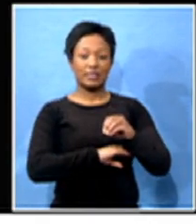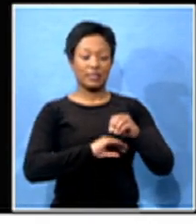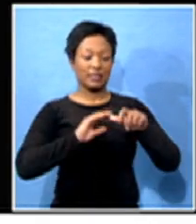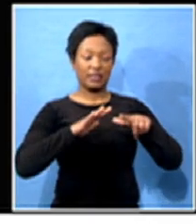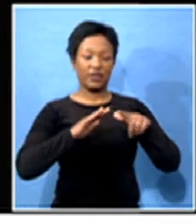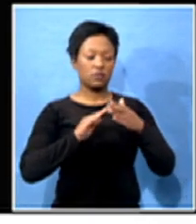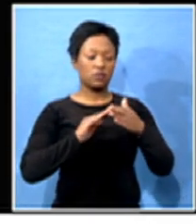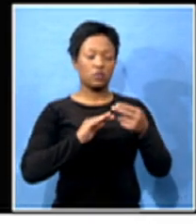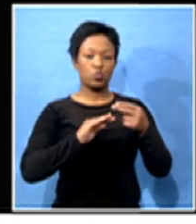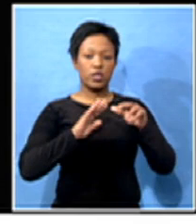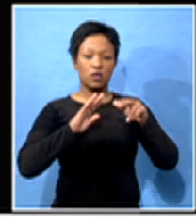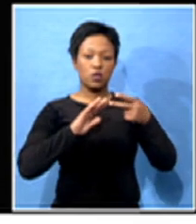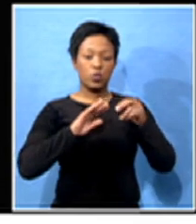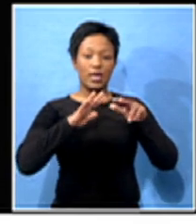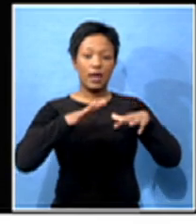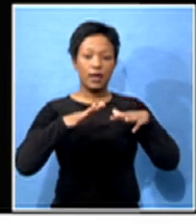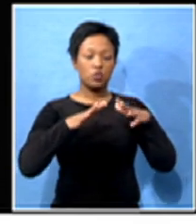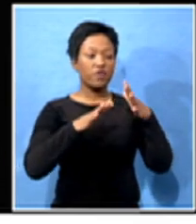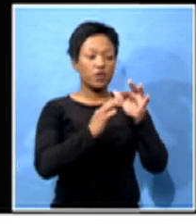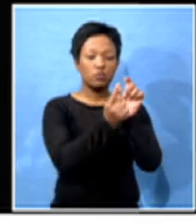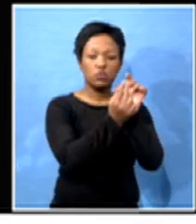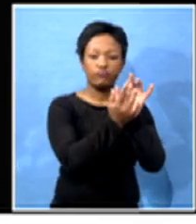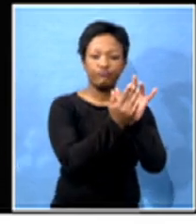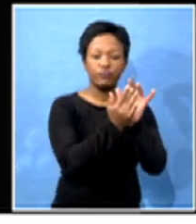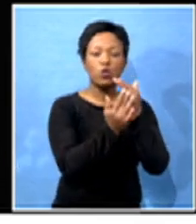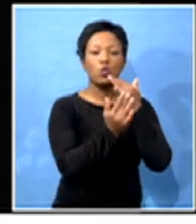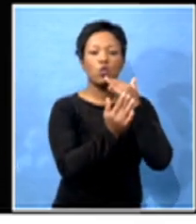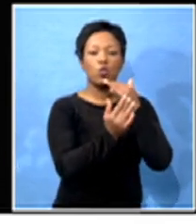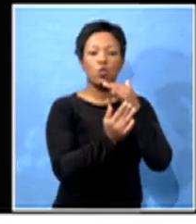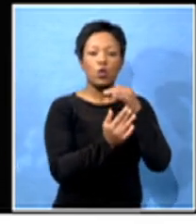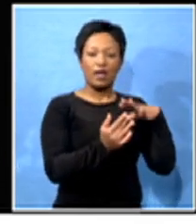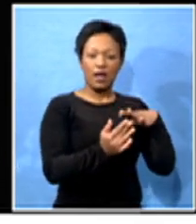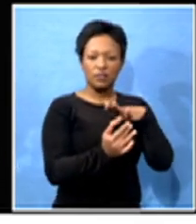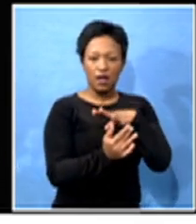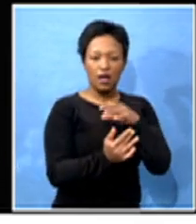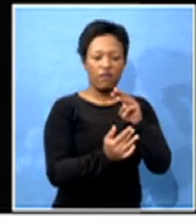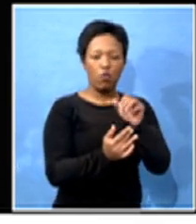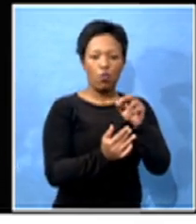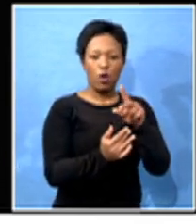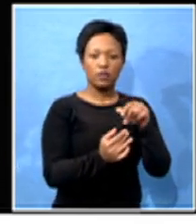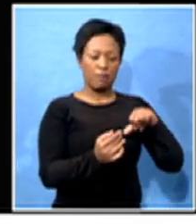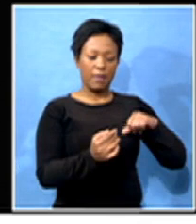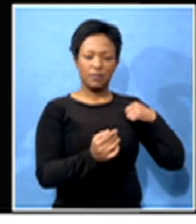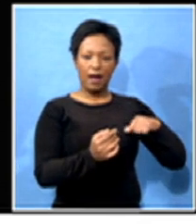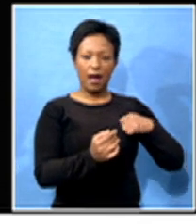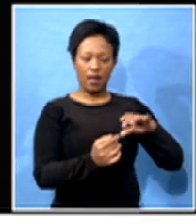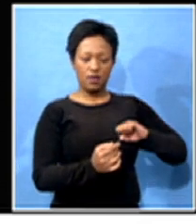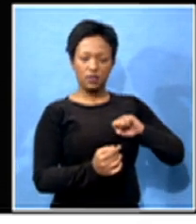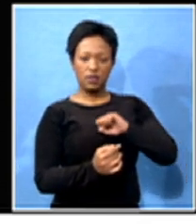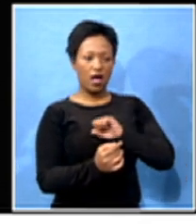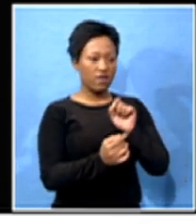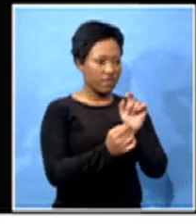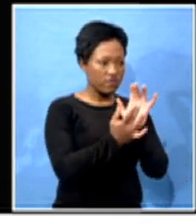some ward councillors, the municipal officials, and from what we get, also the